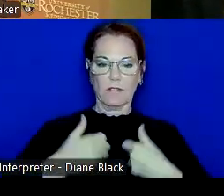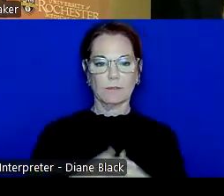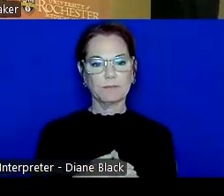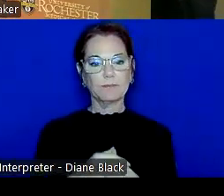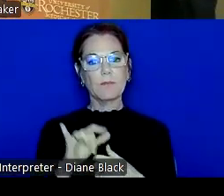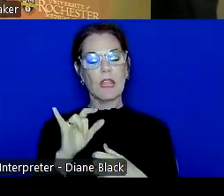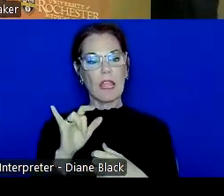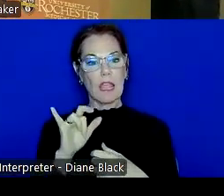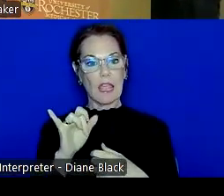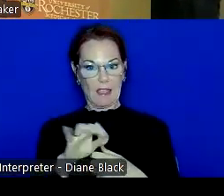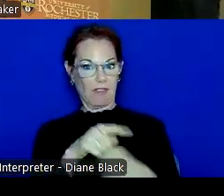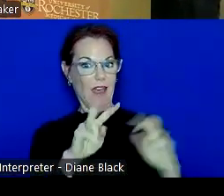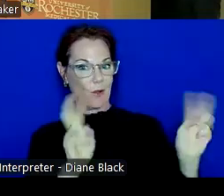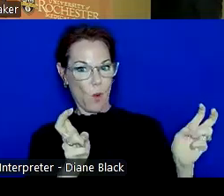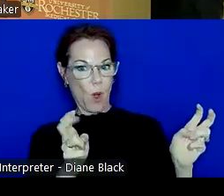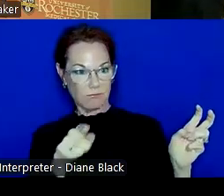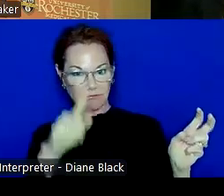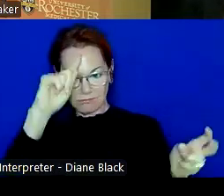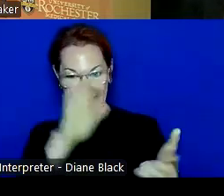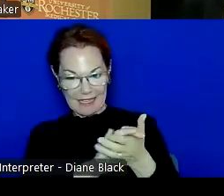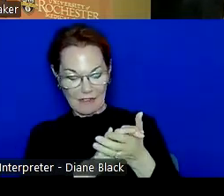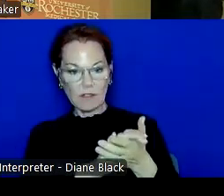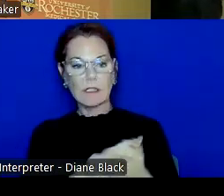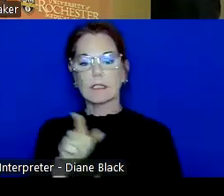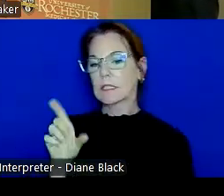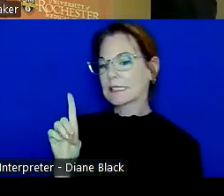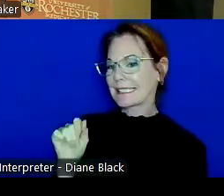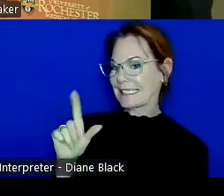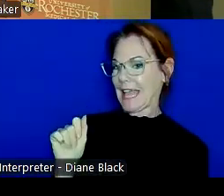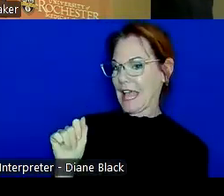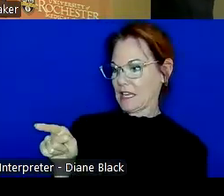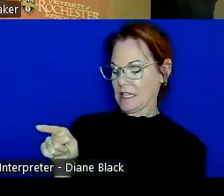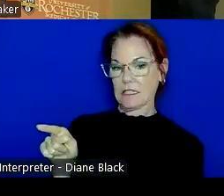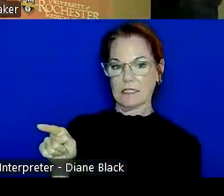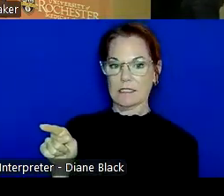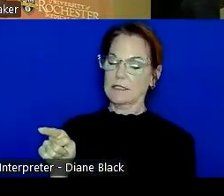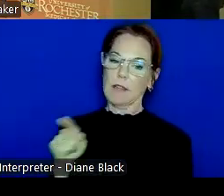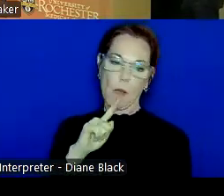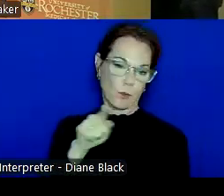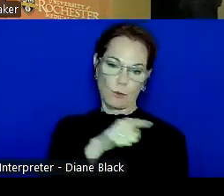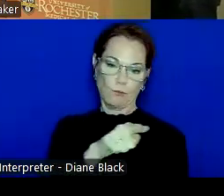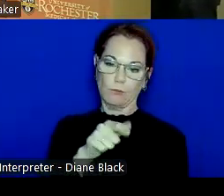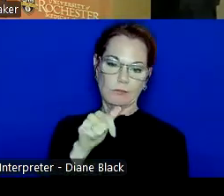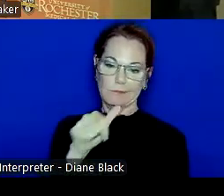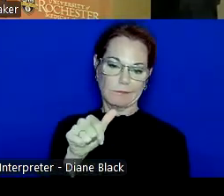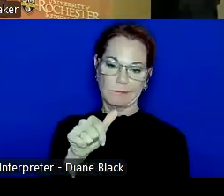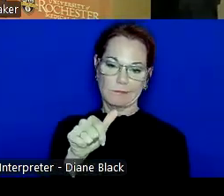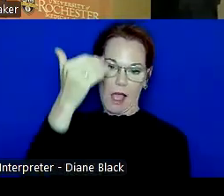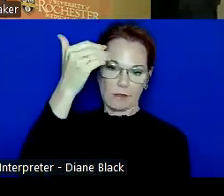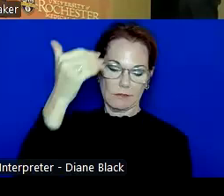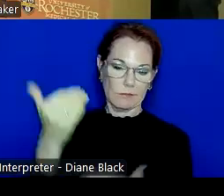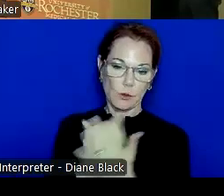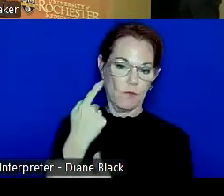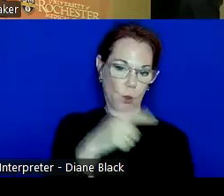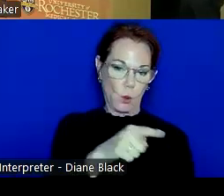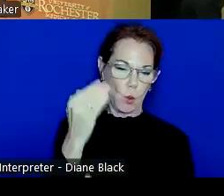believe that quote from Wade Norwood, if you look at this data that I imagine for most of you is not new, but we think we need to sit with it, we need to